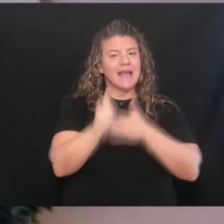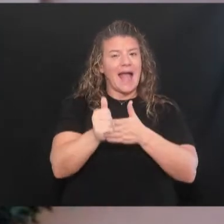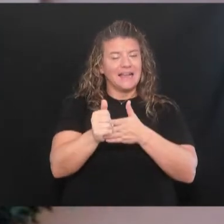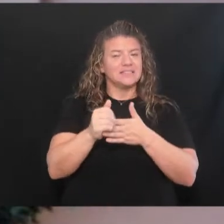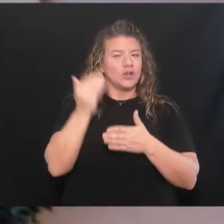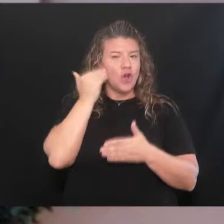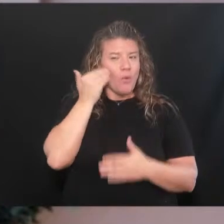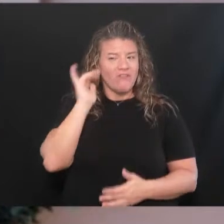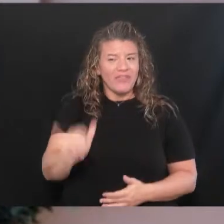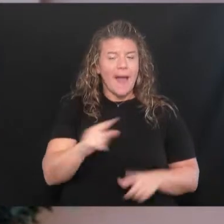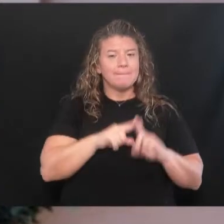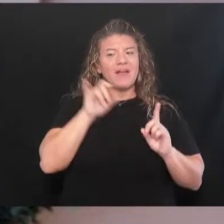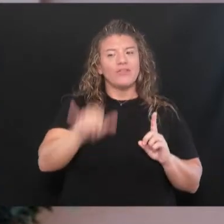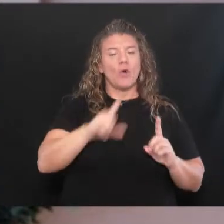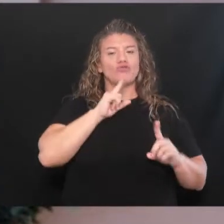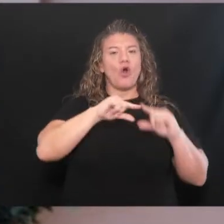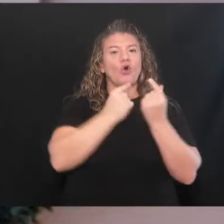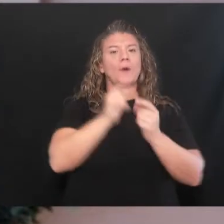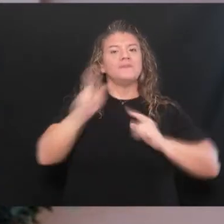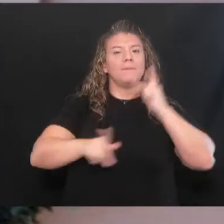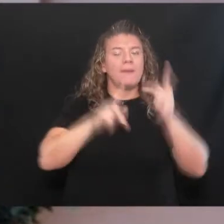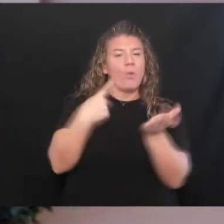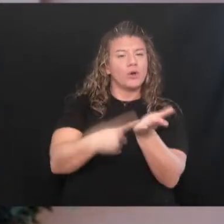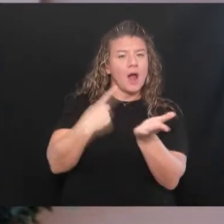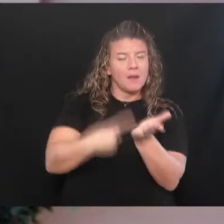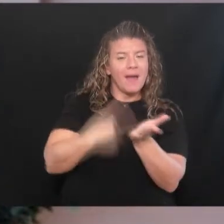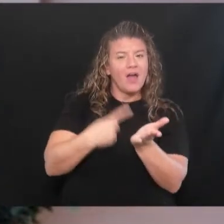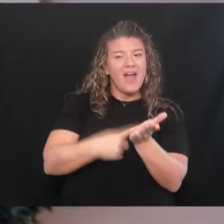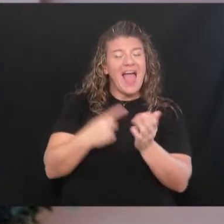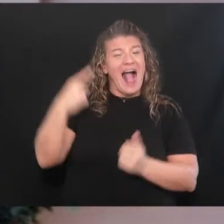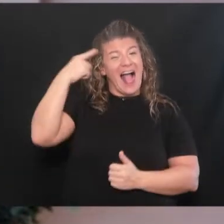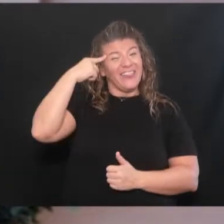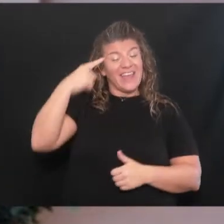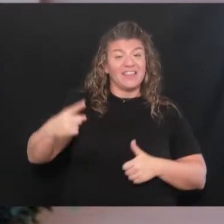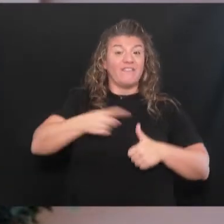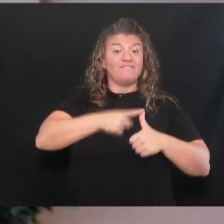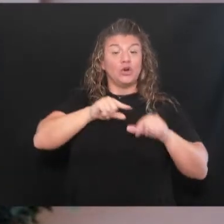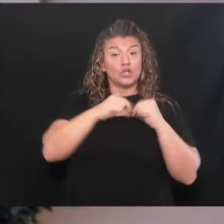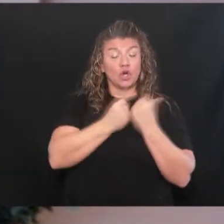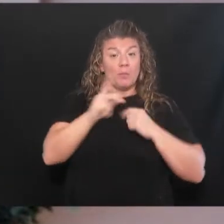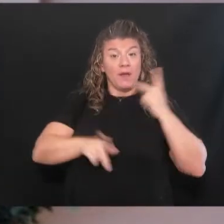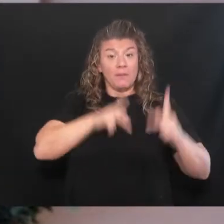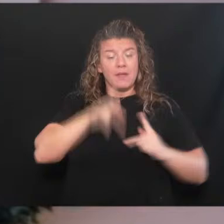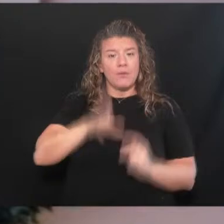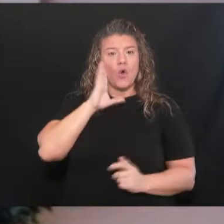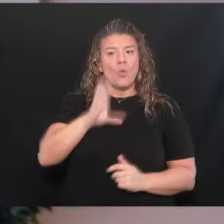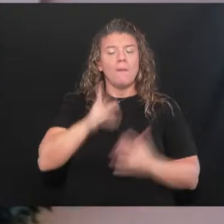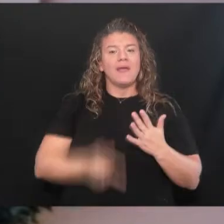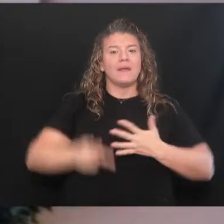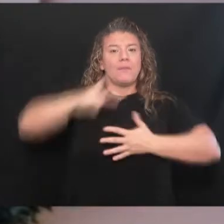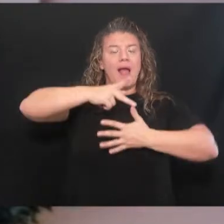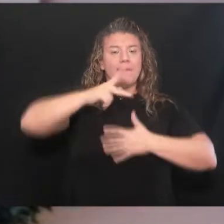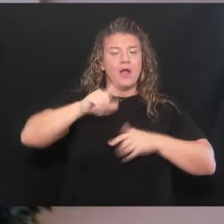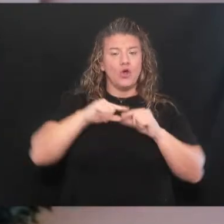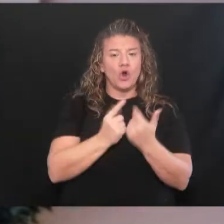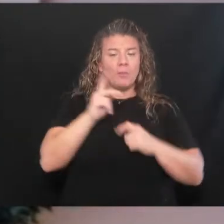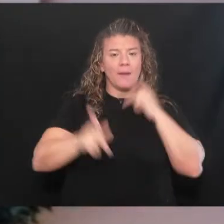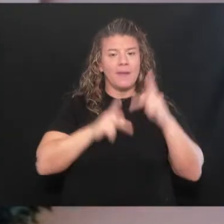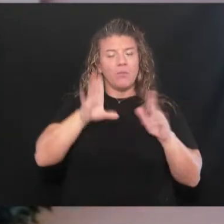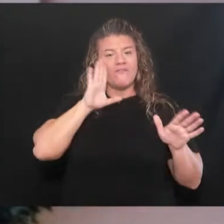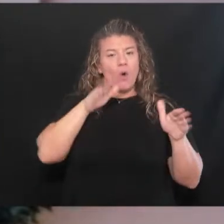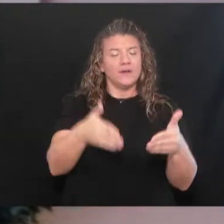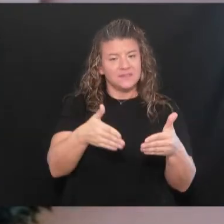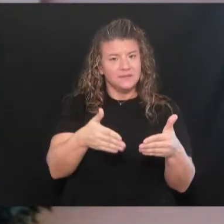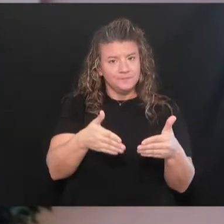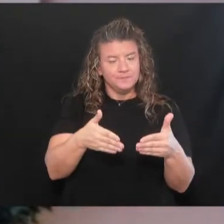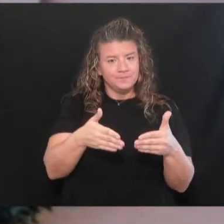on. But those are the groups of people we'd be talking about. I think the first group of people would be the primary group of people focused by